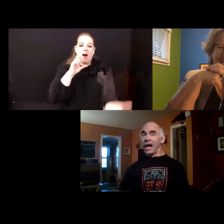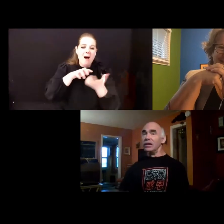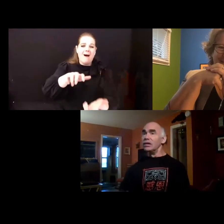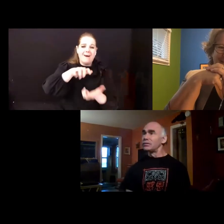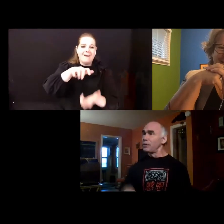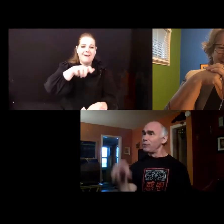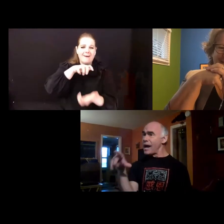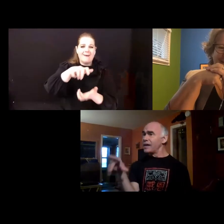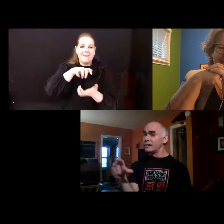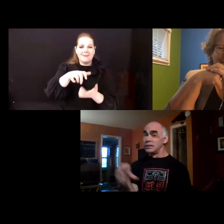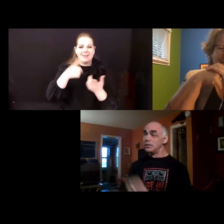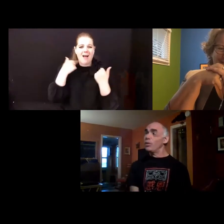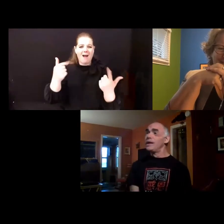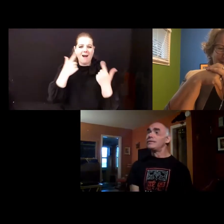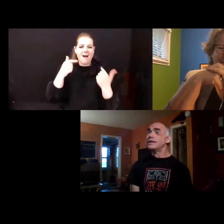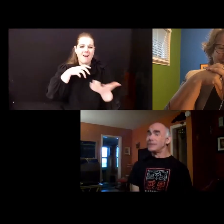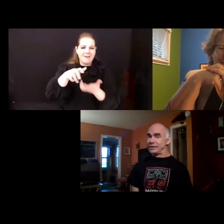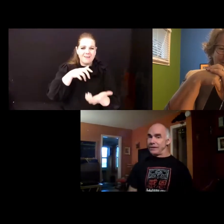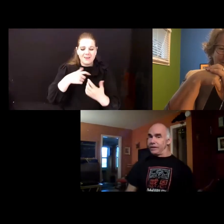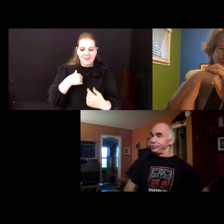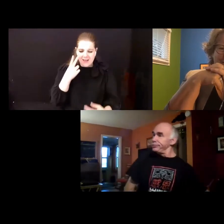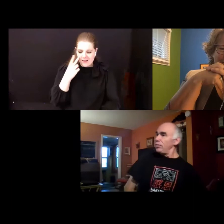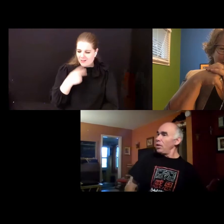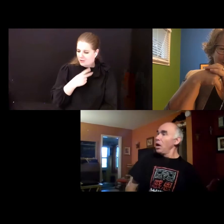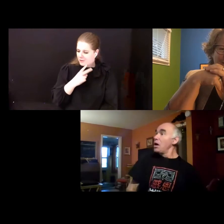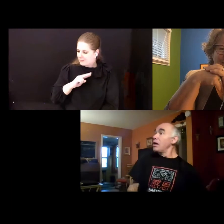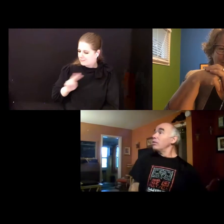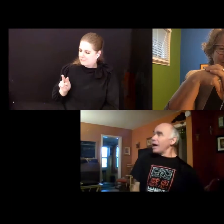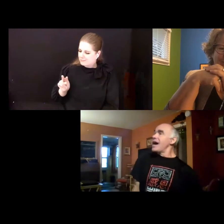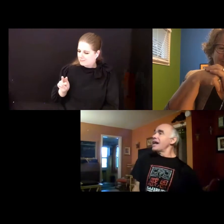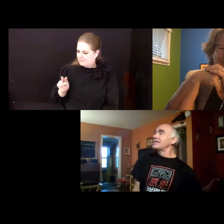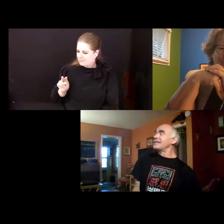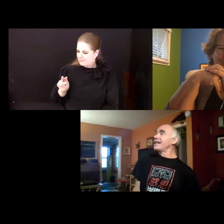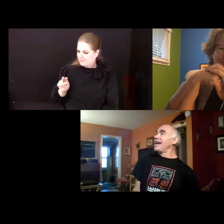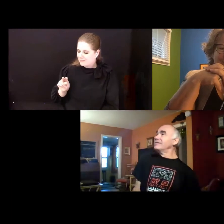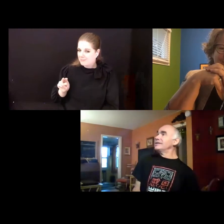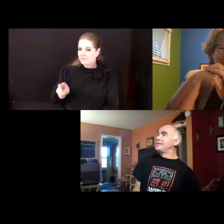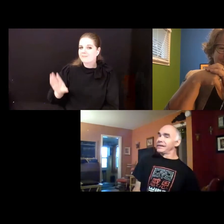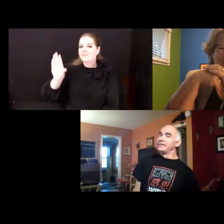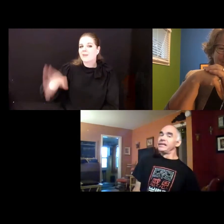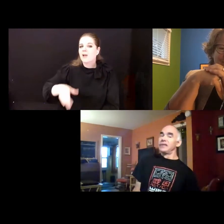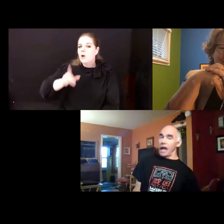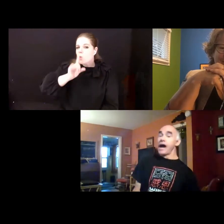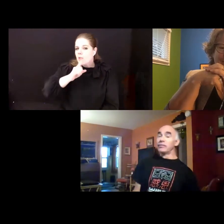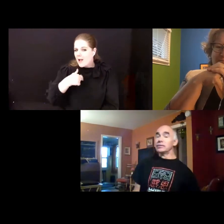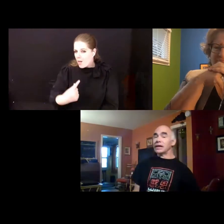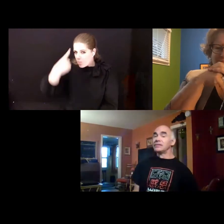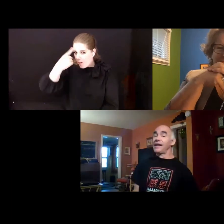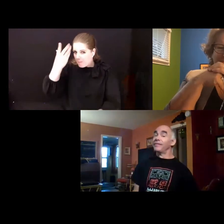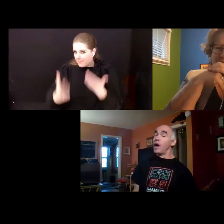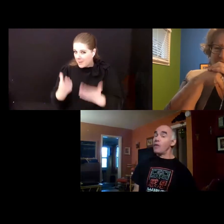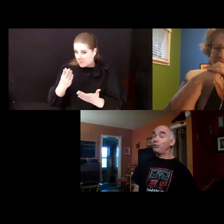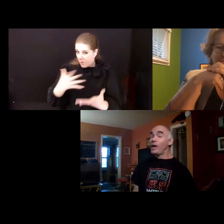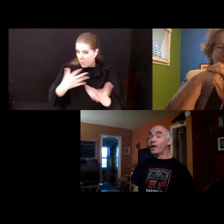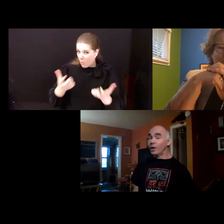And I looked back to the waitress and said, well, actually, I was thinking I would like to